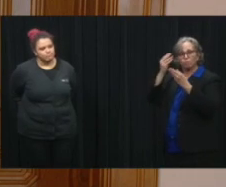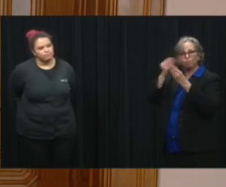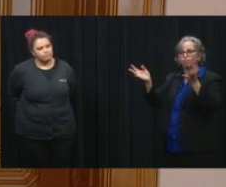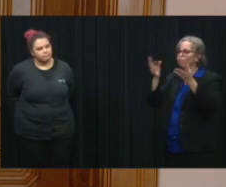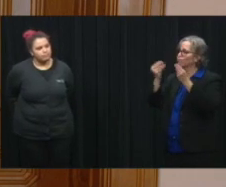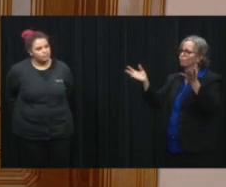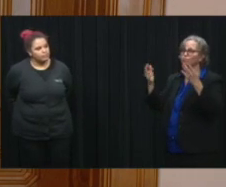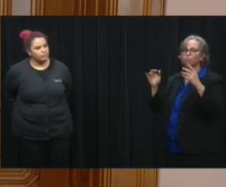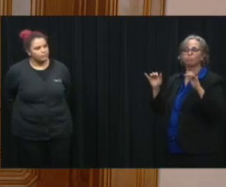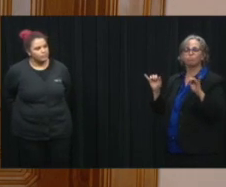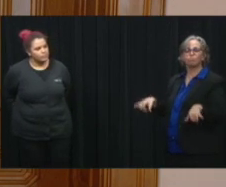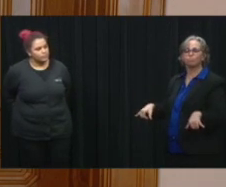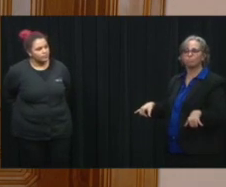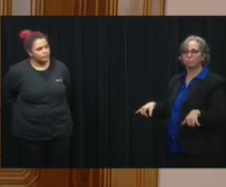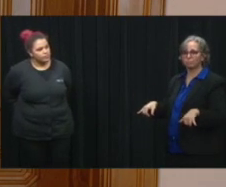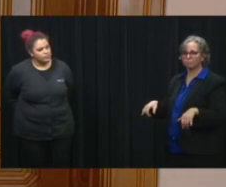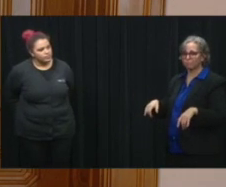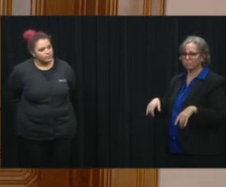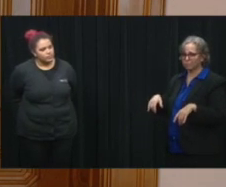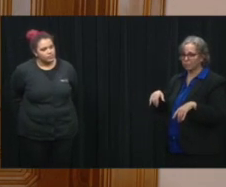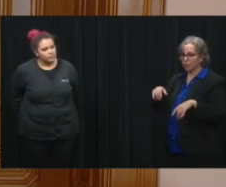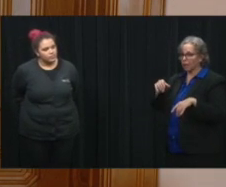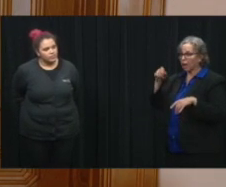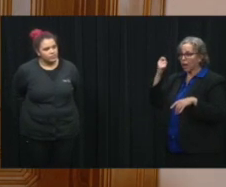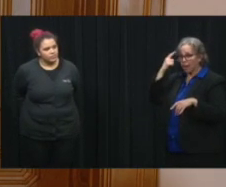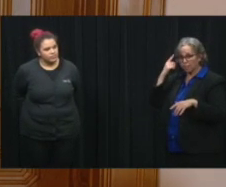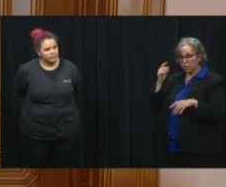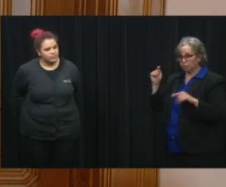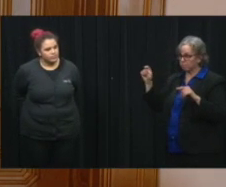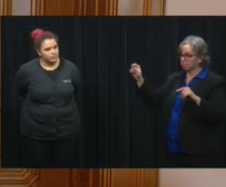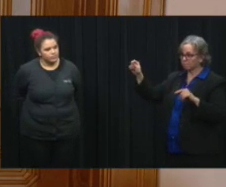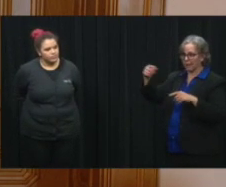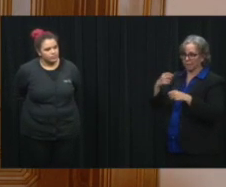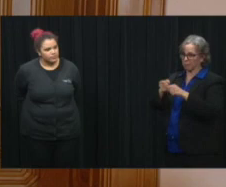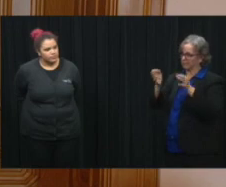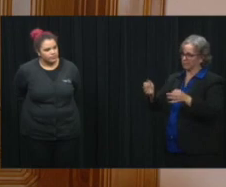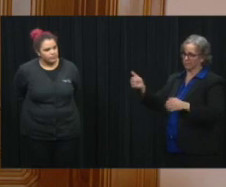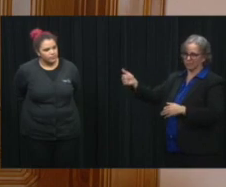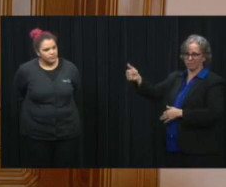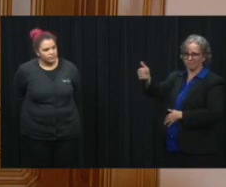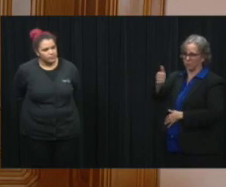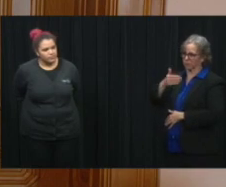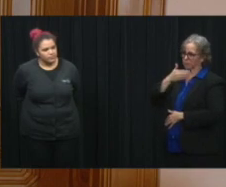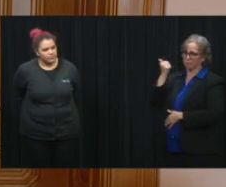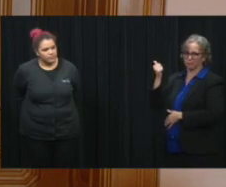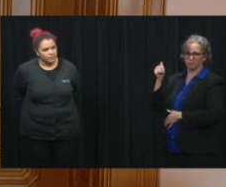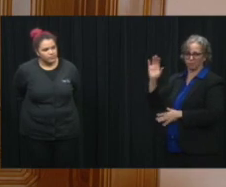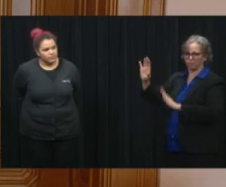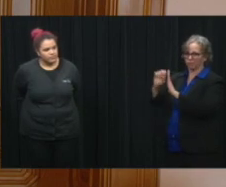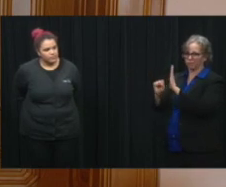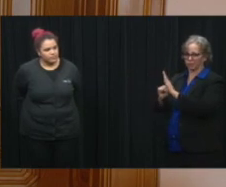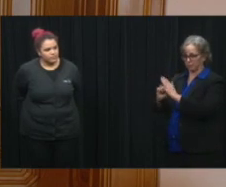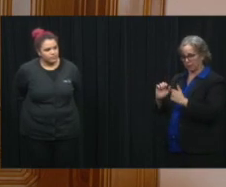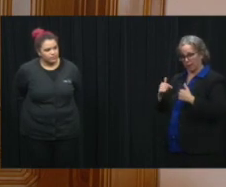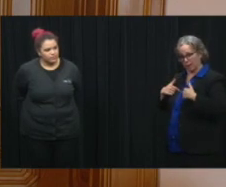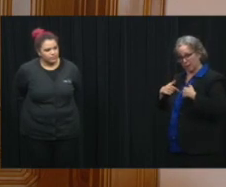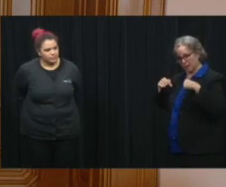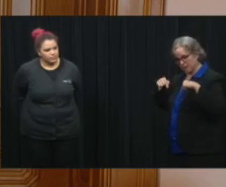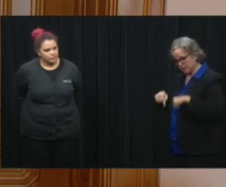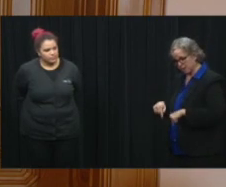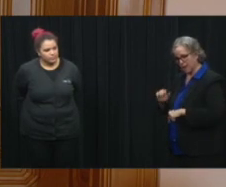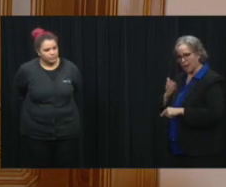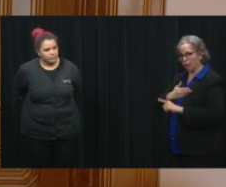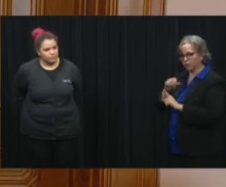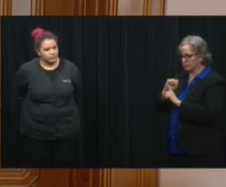as governor has to make decisions that, are based upon the particular unique facts of our state. And